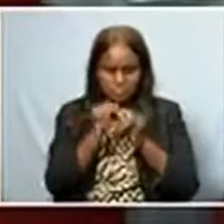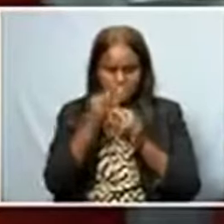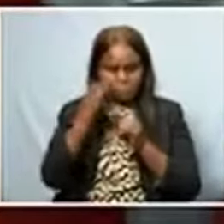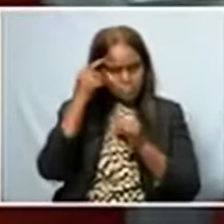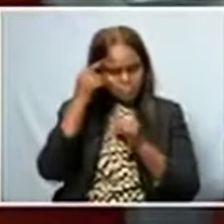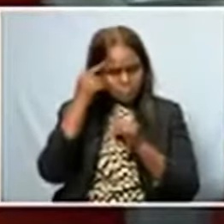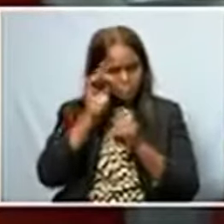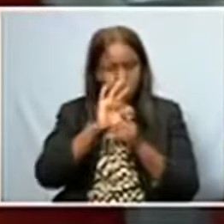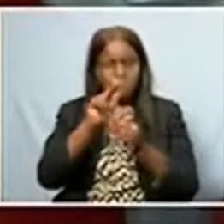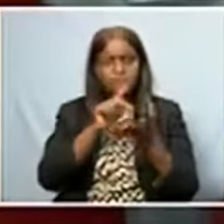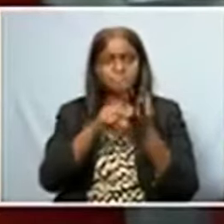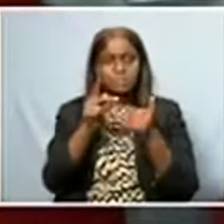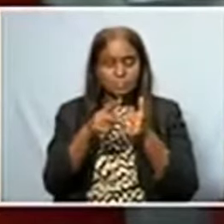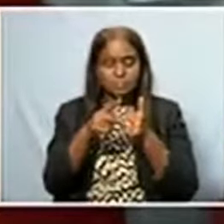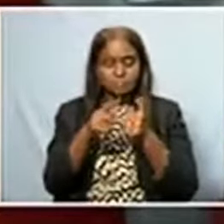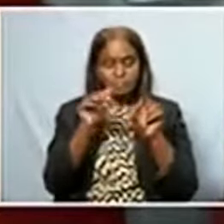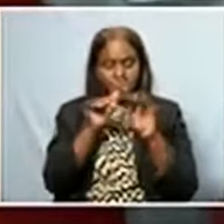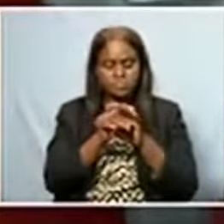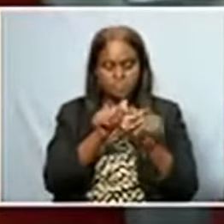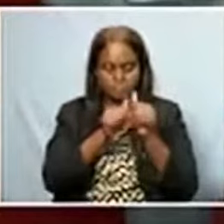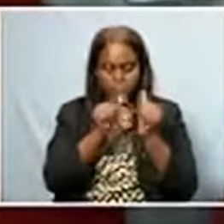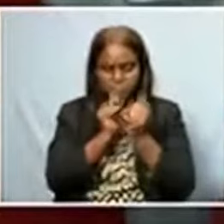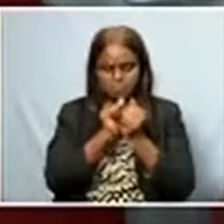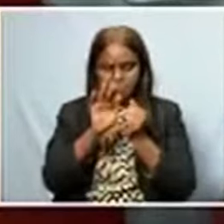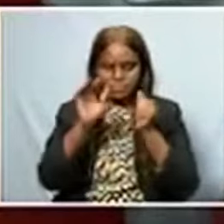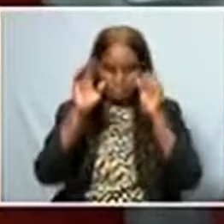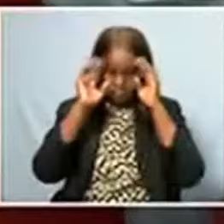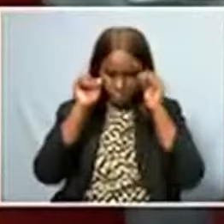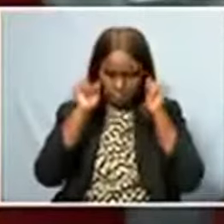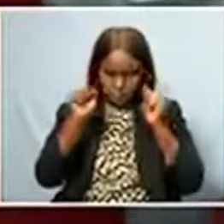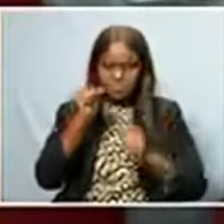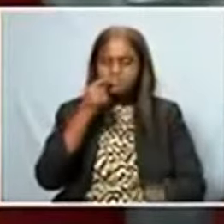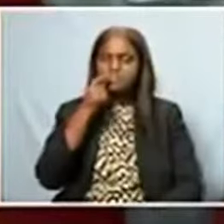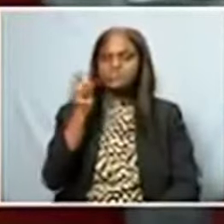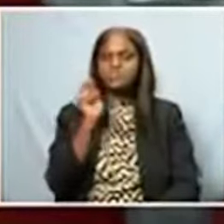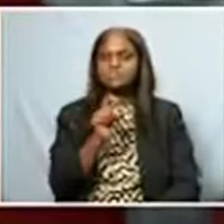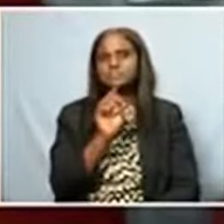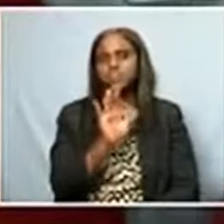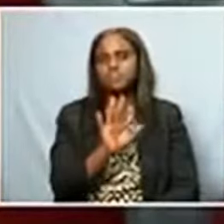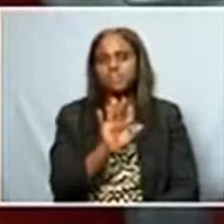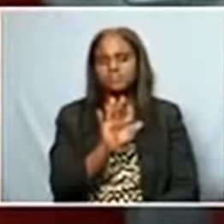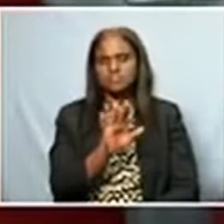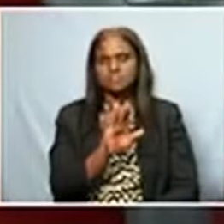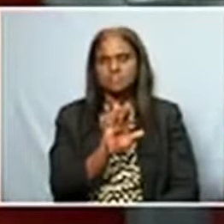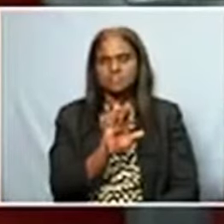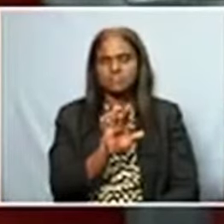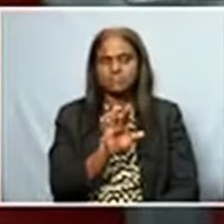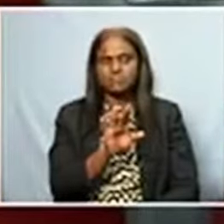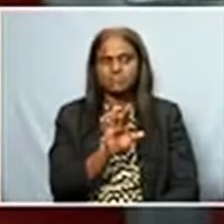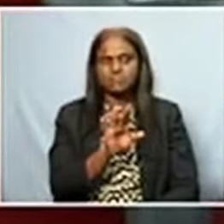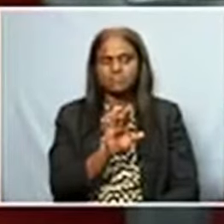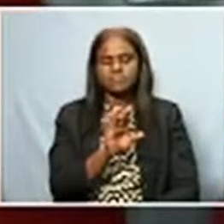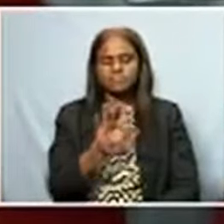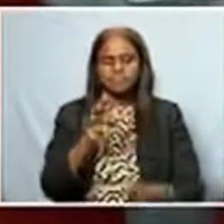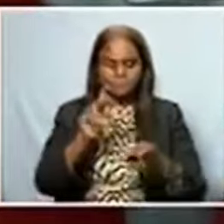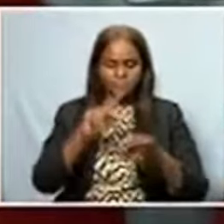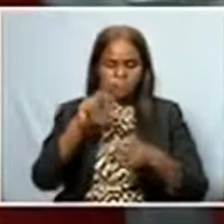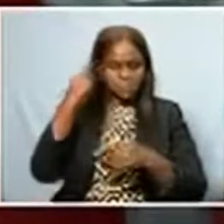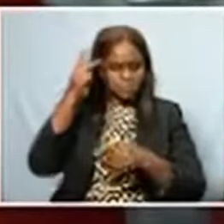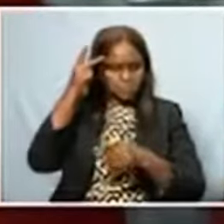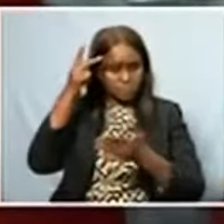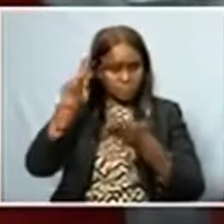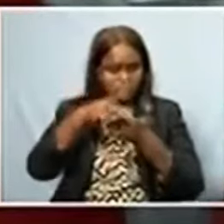government programs in line with presidential directives, the party manifesto as